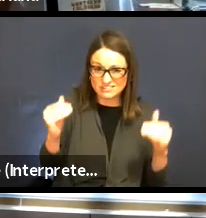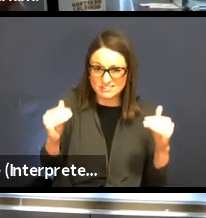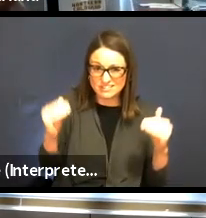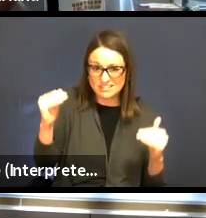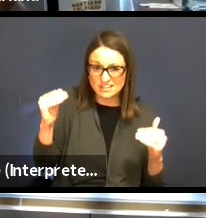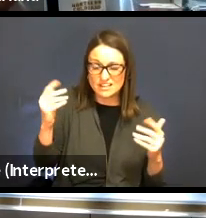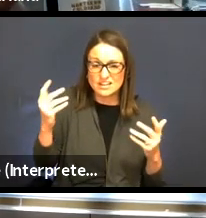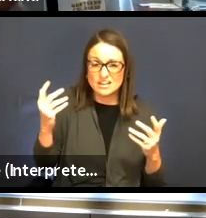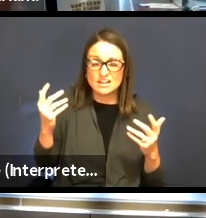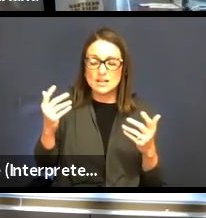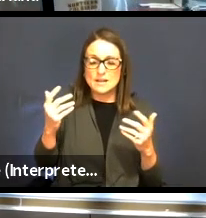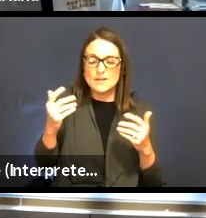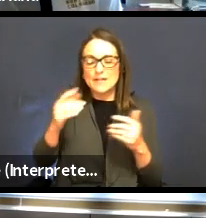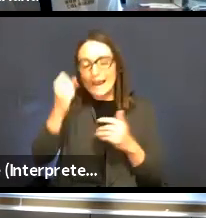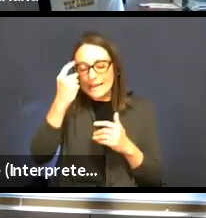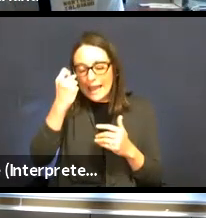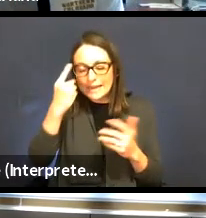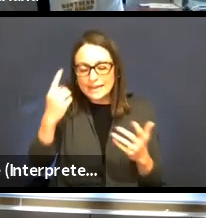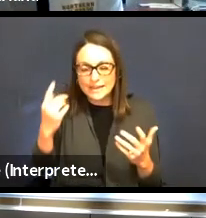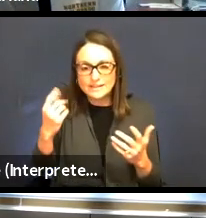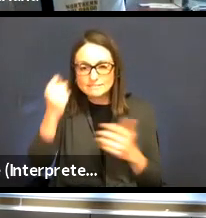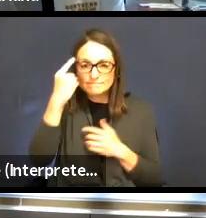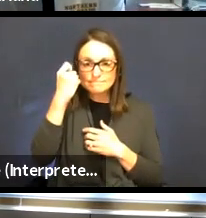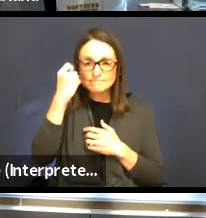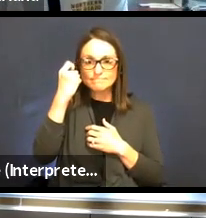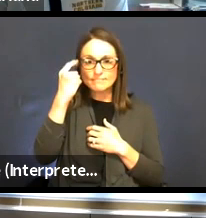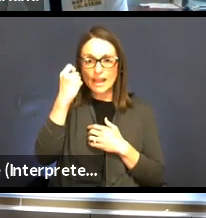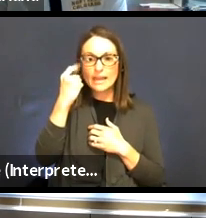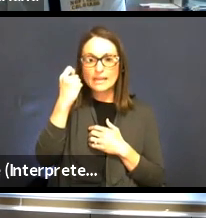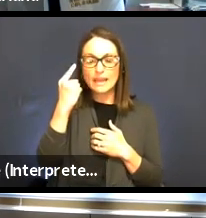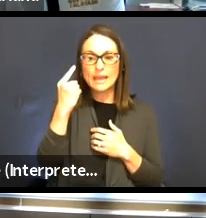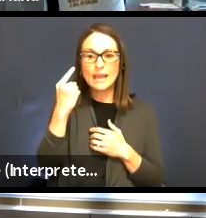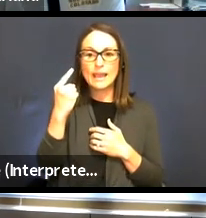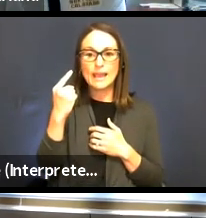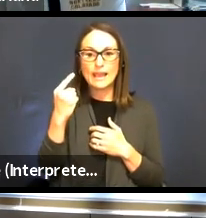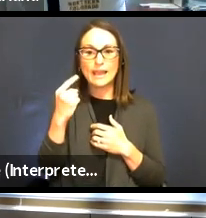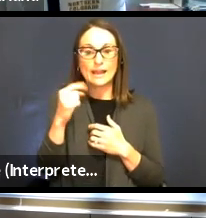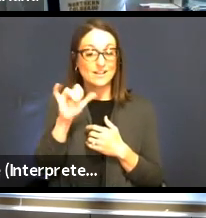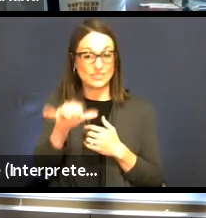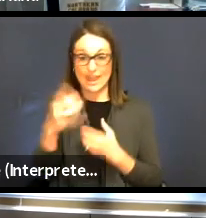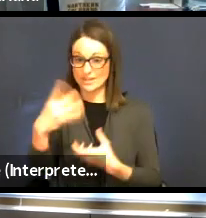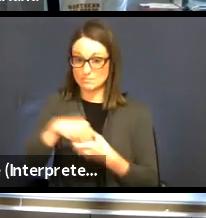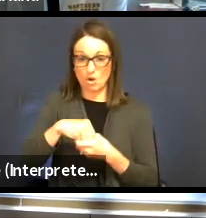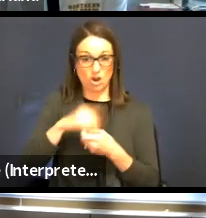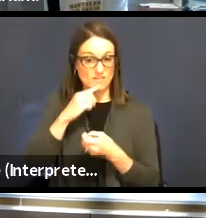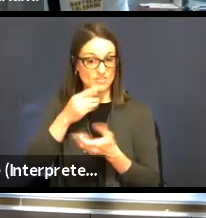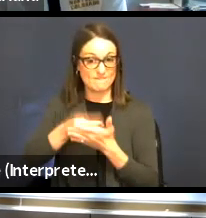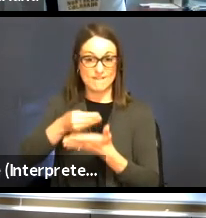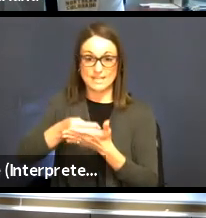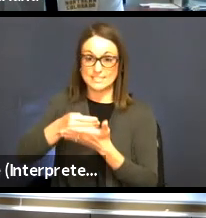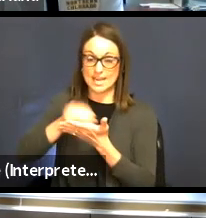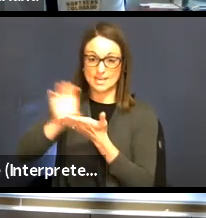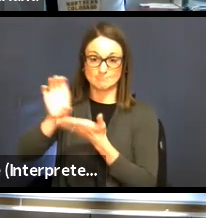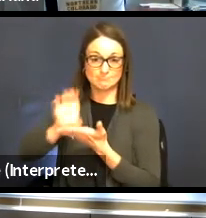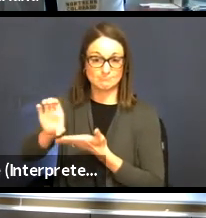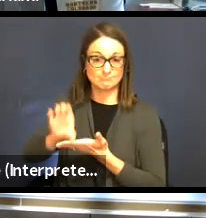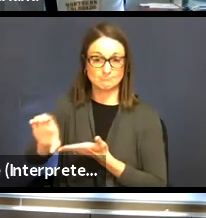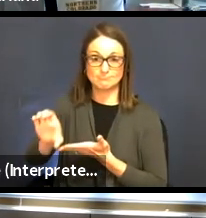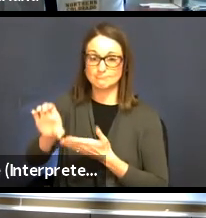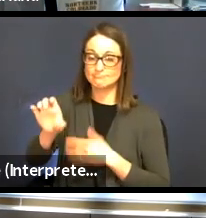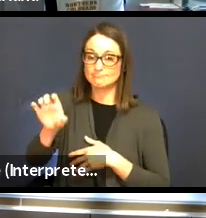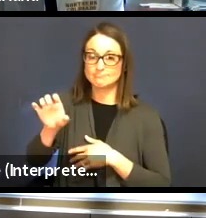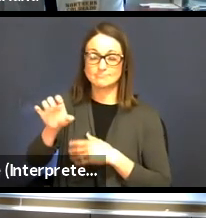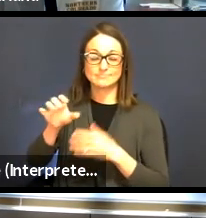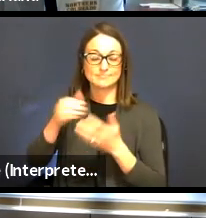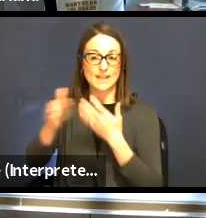mean, I get it, and I get that it's, you know, it's part of our funding, and you know, whether it buys stickers